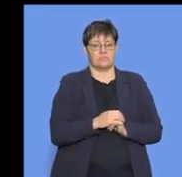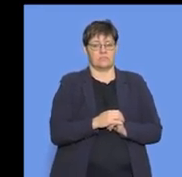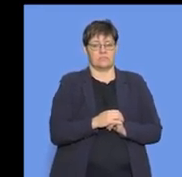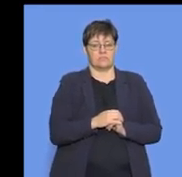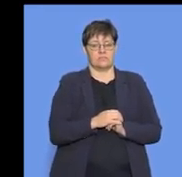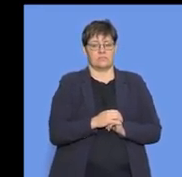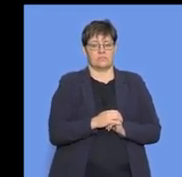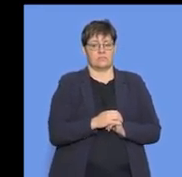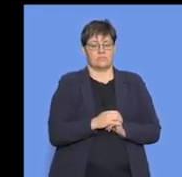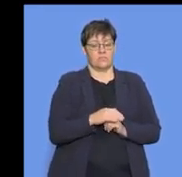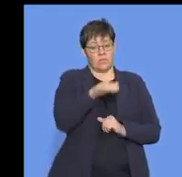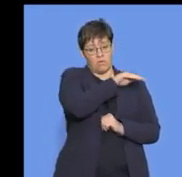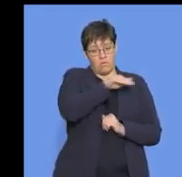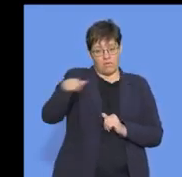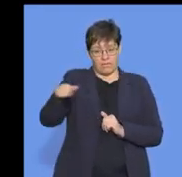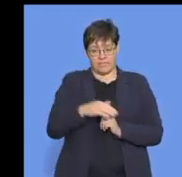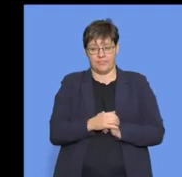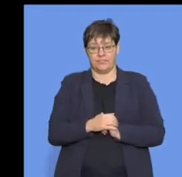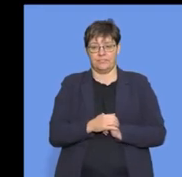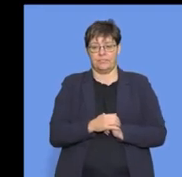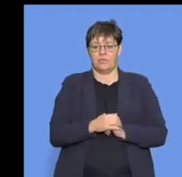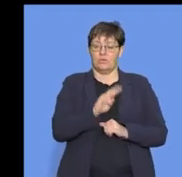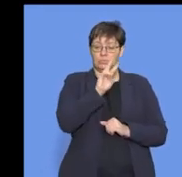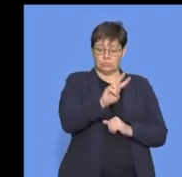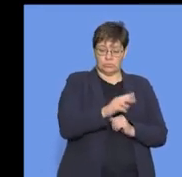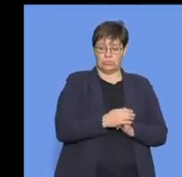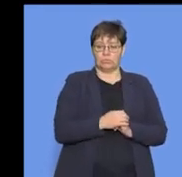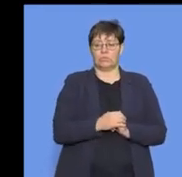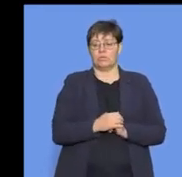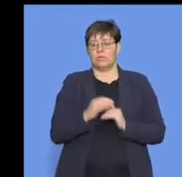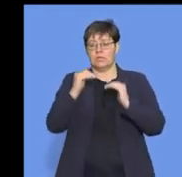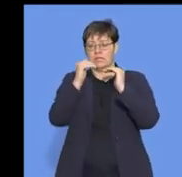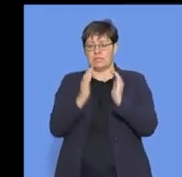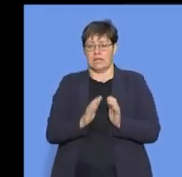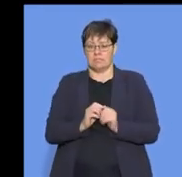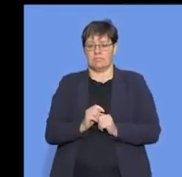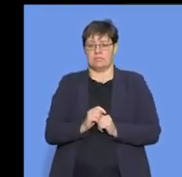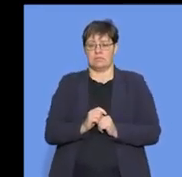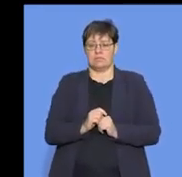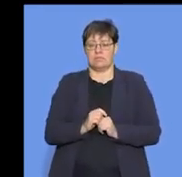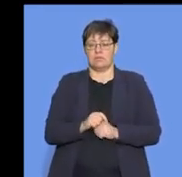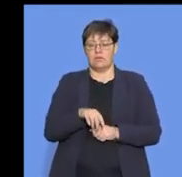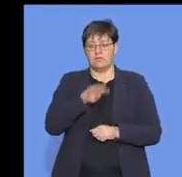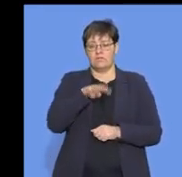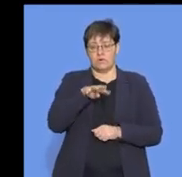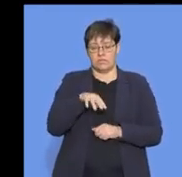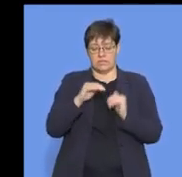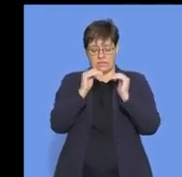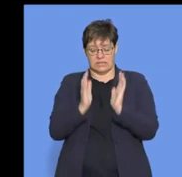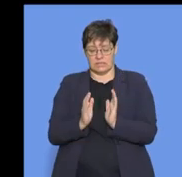was 7.3 squared, and divided by